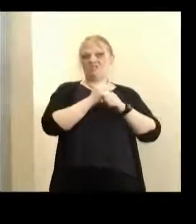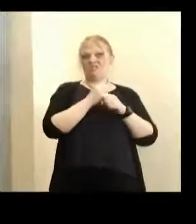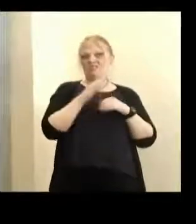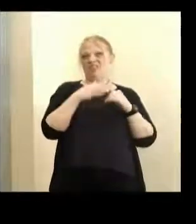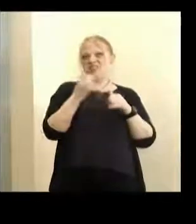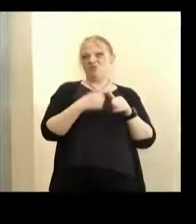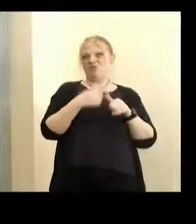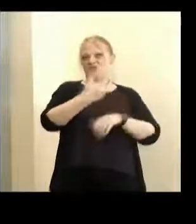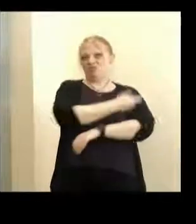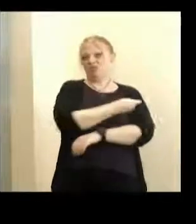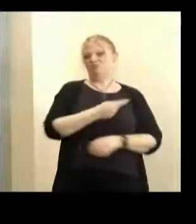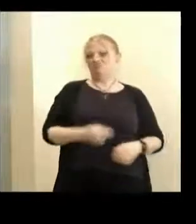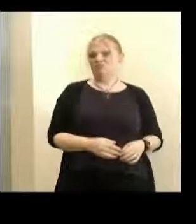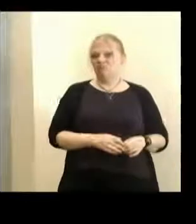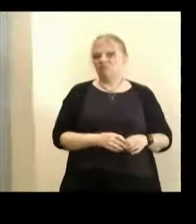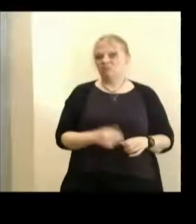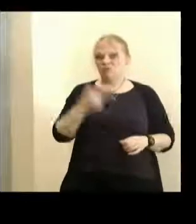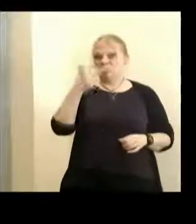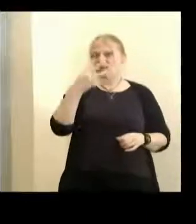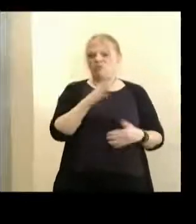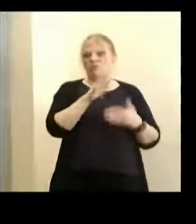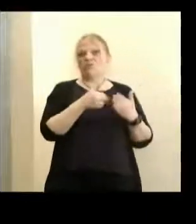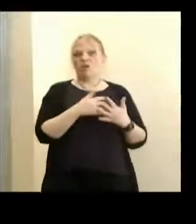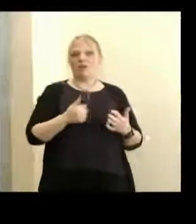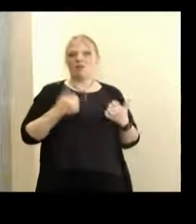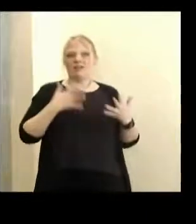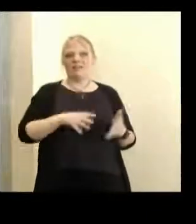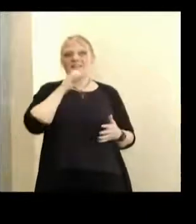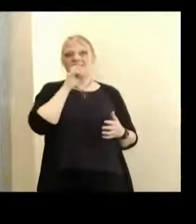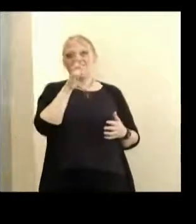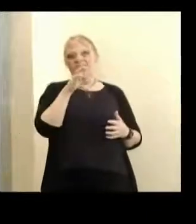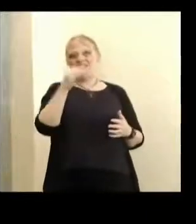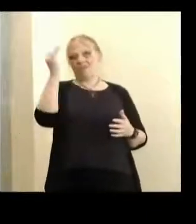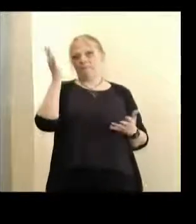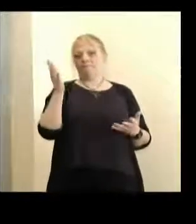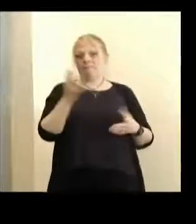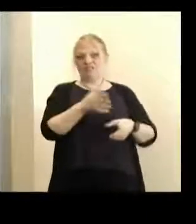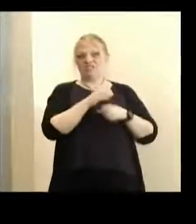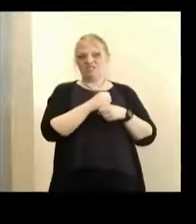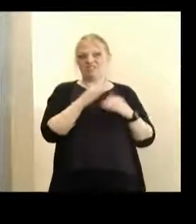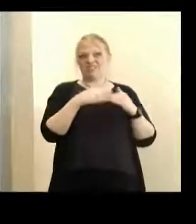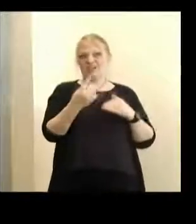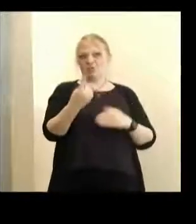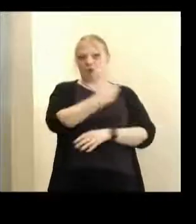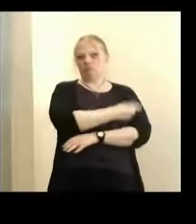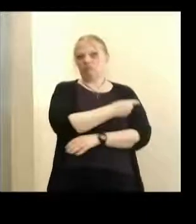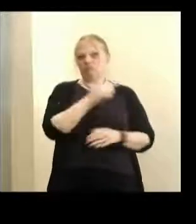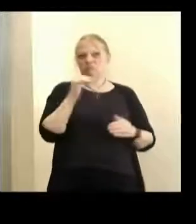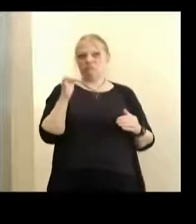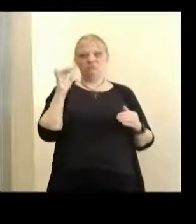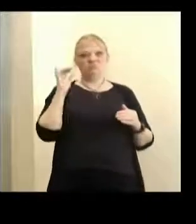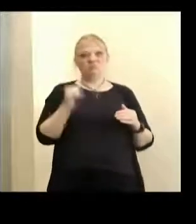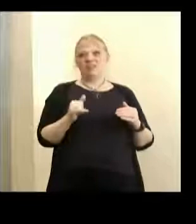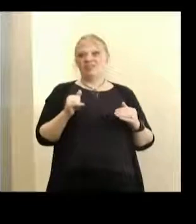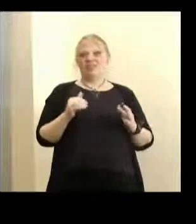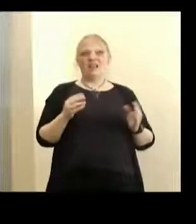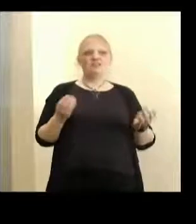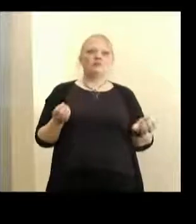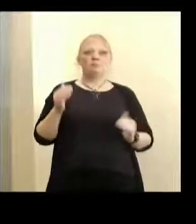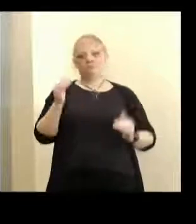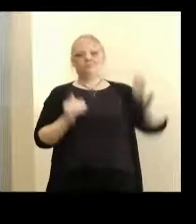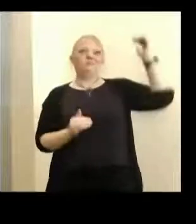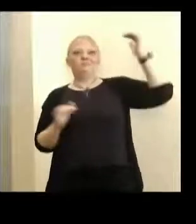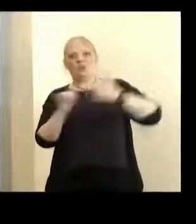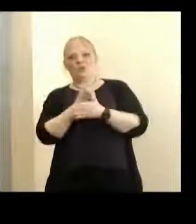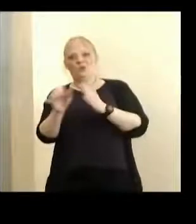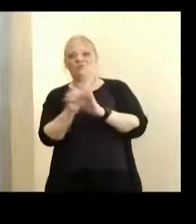County. So 3/4 of all our residents 65 plus have received at least one dose, which is higher than the New York State average and goal. So we've